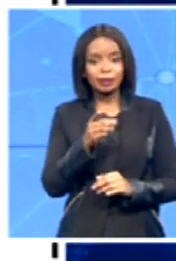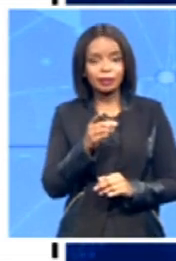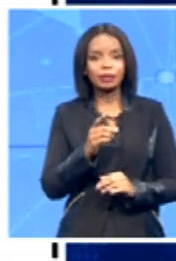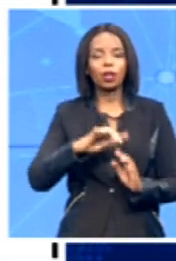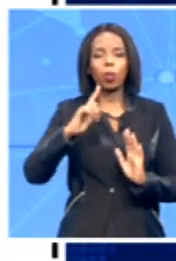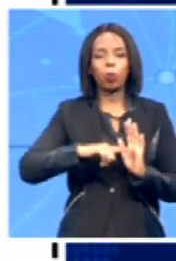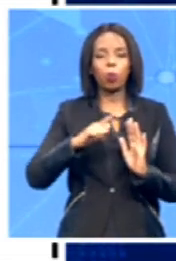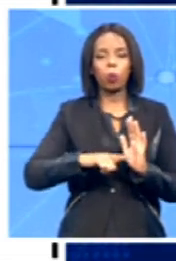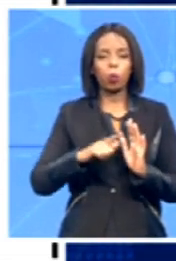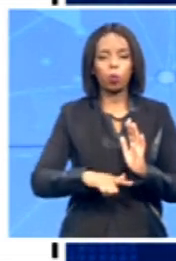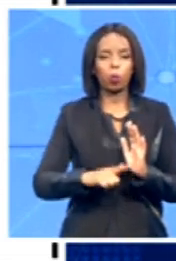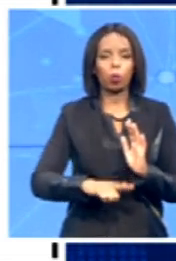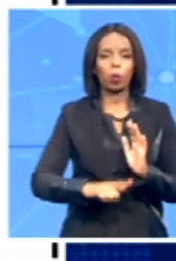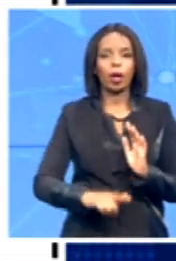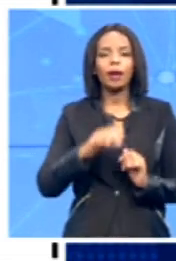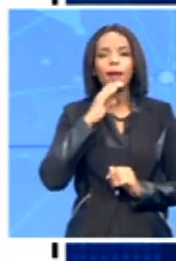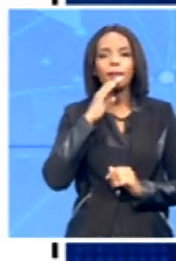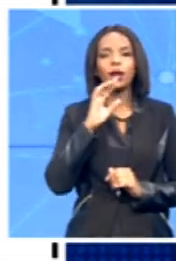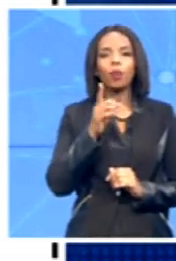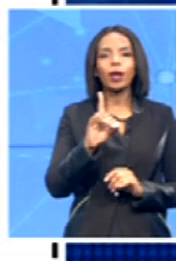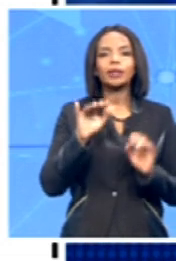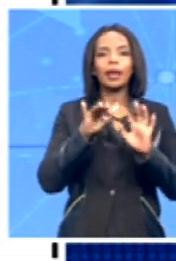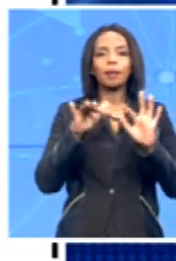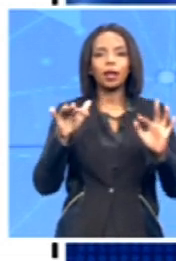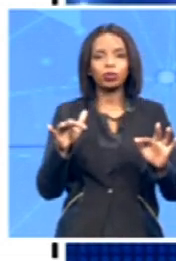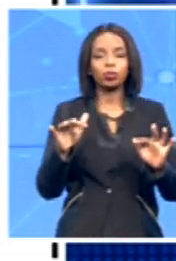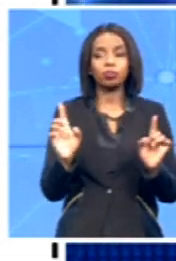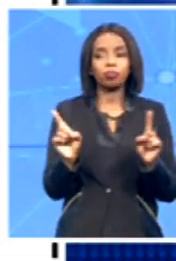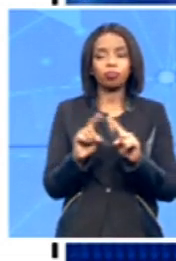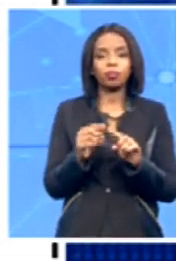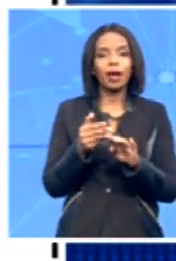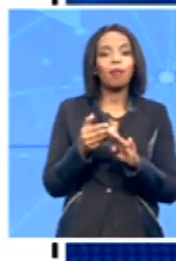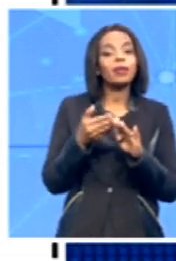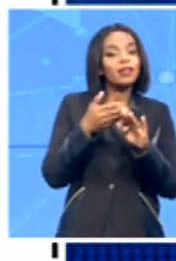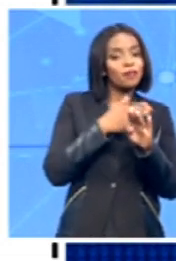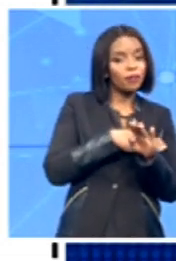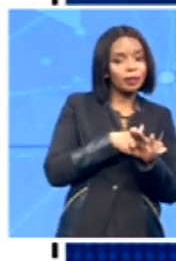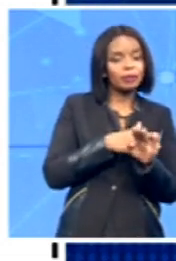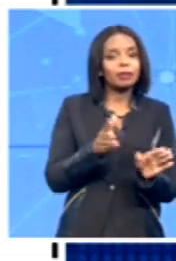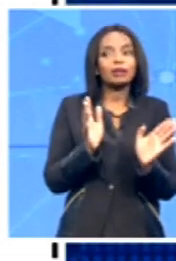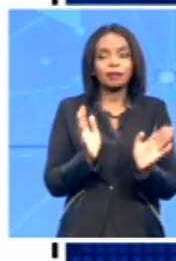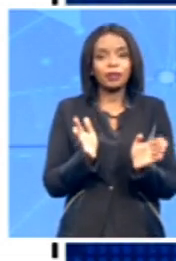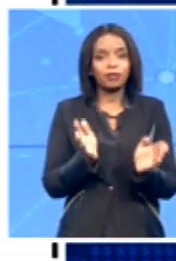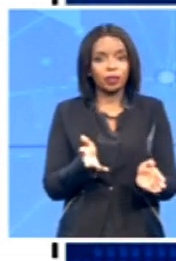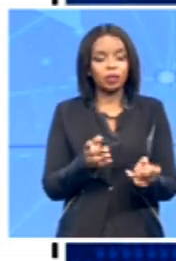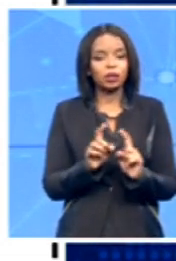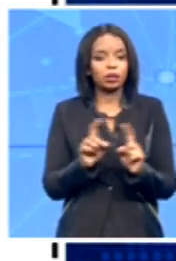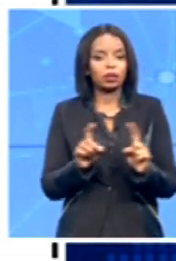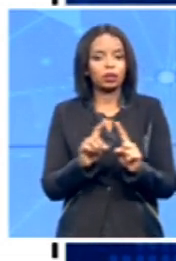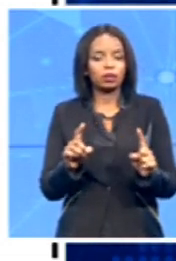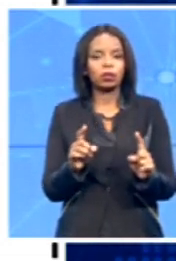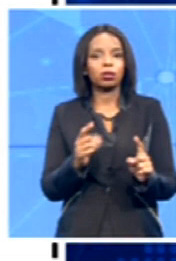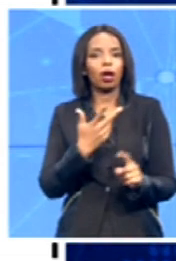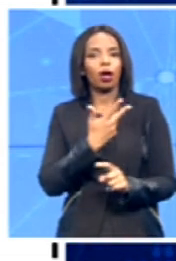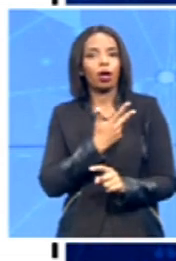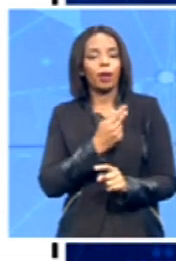exposure of people to previous infection in more affluent areas were much lower than in less affluent areas.